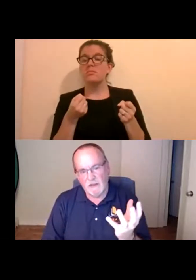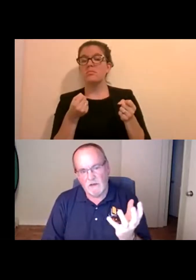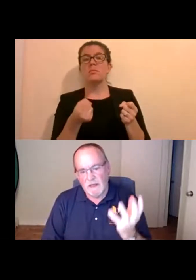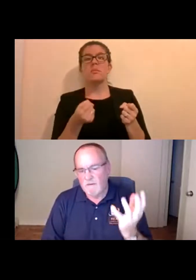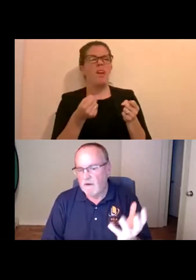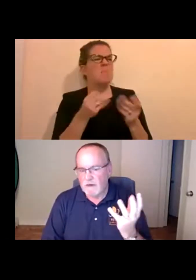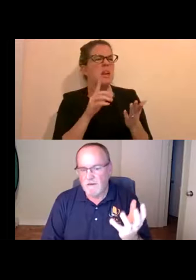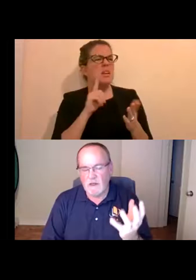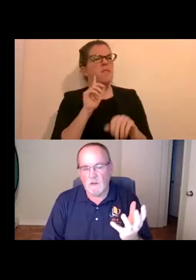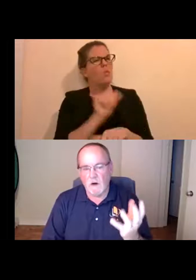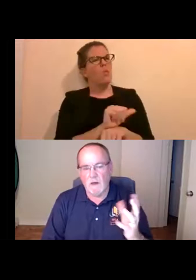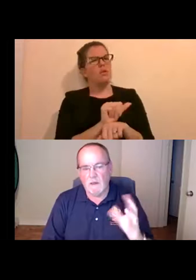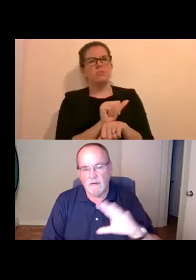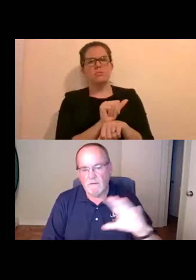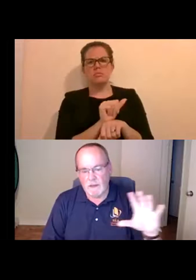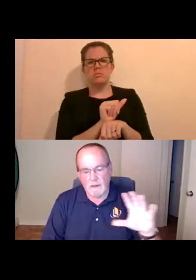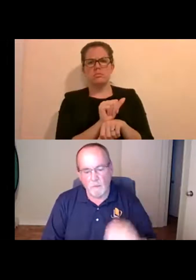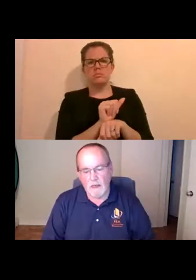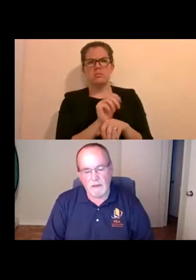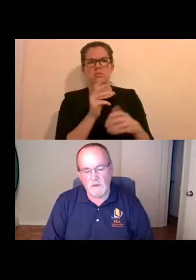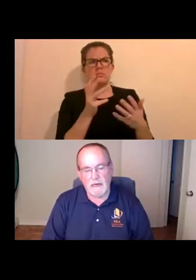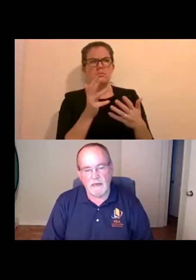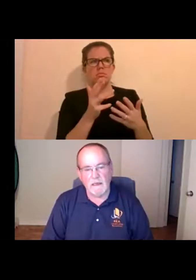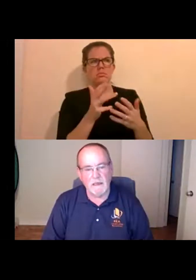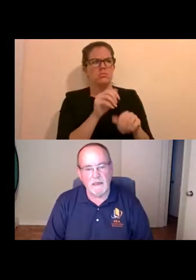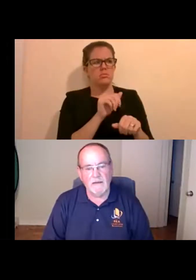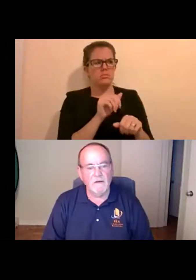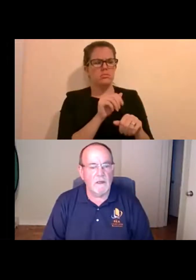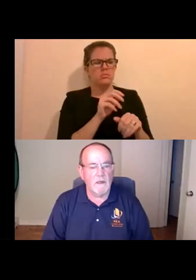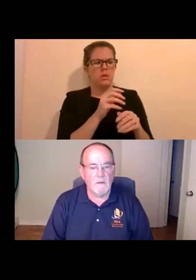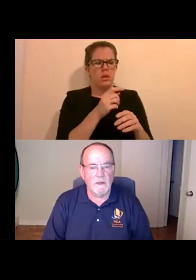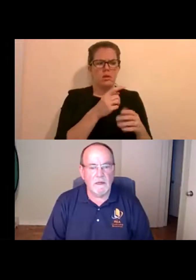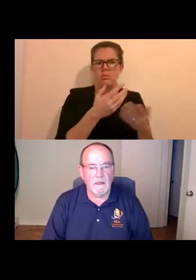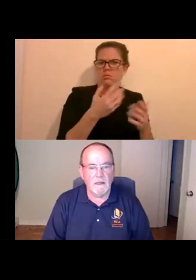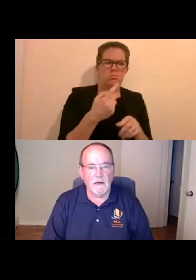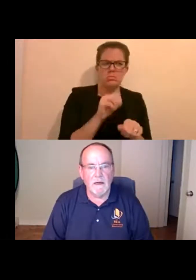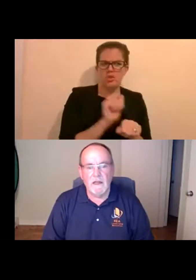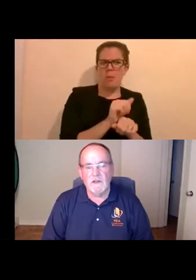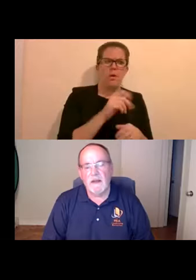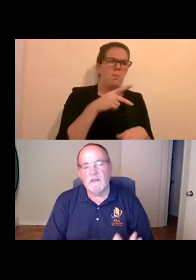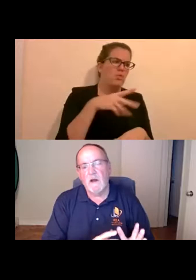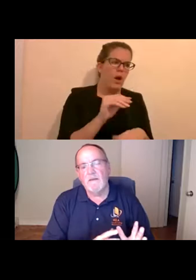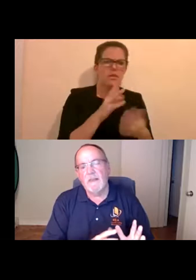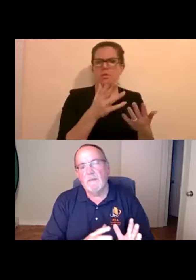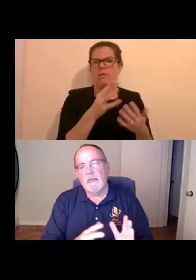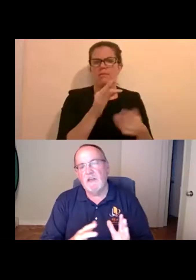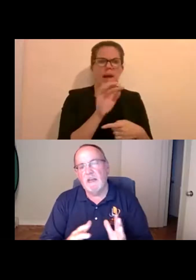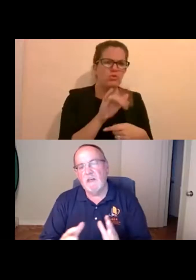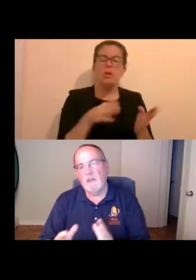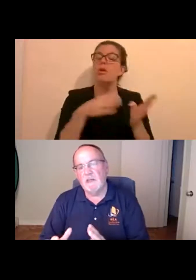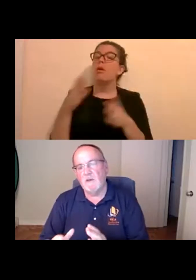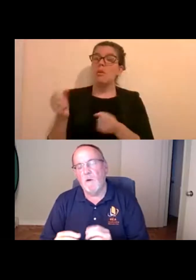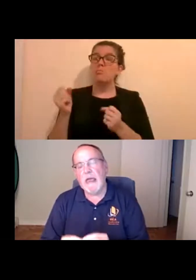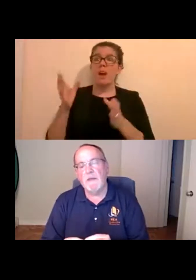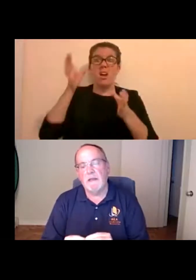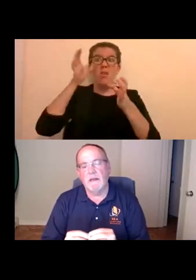had this very, very smart kind of well-educated deaf community there. So as all of that began